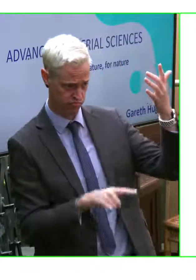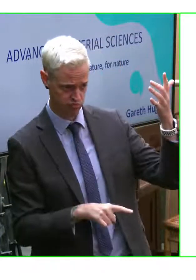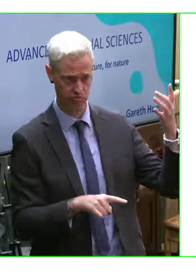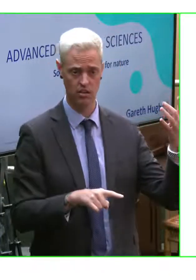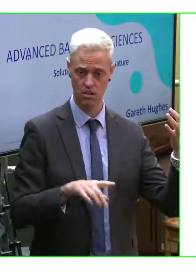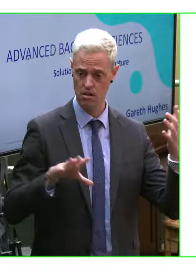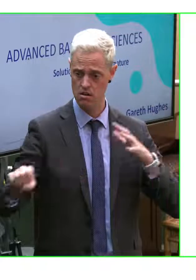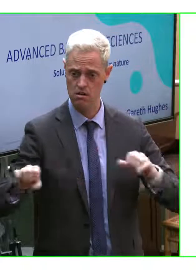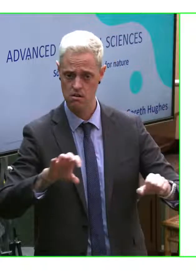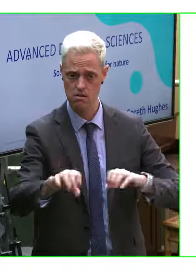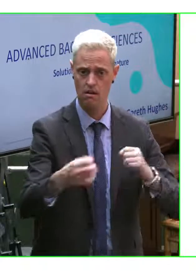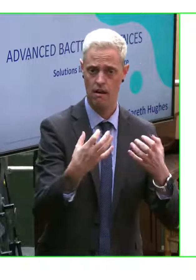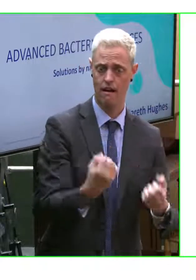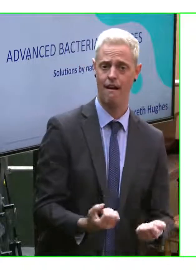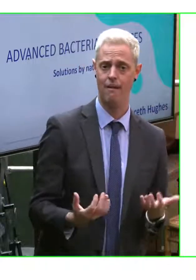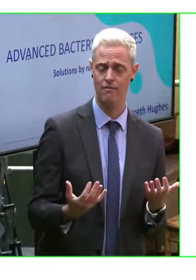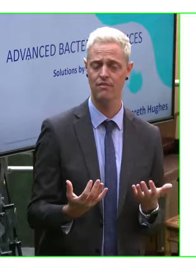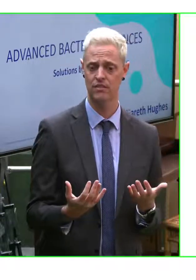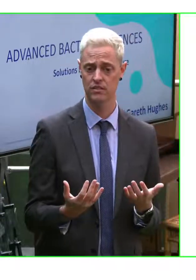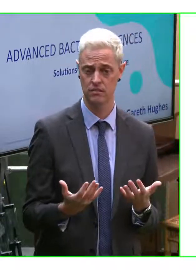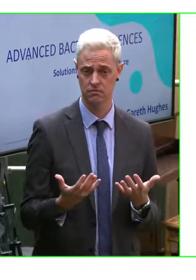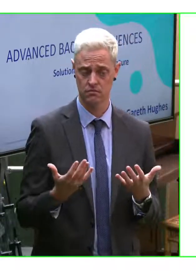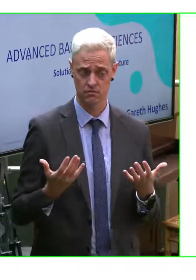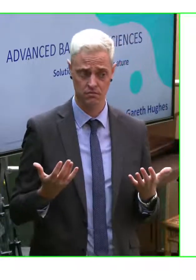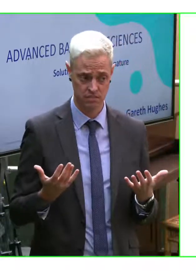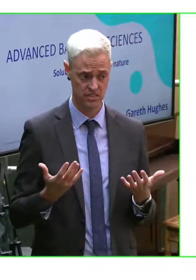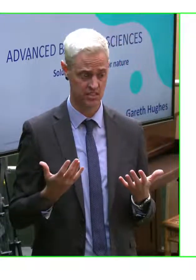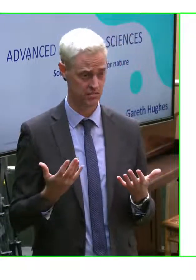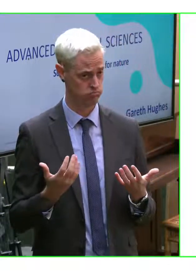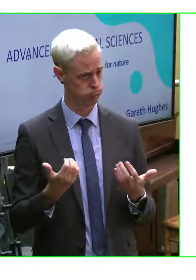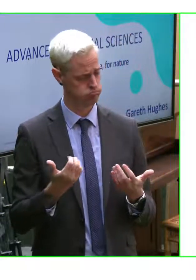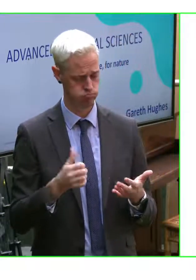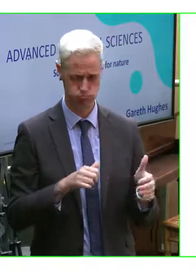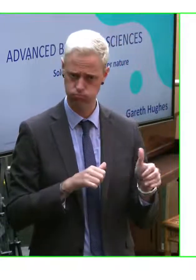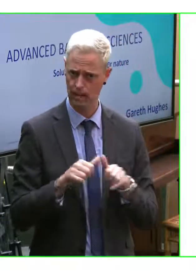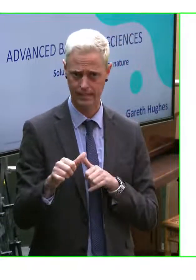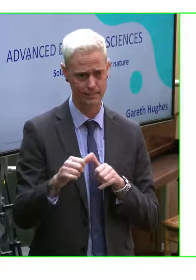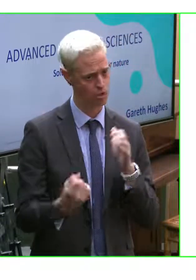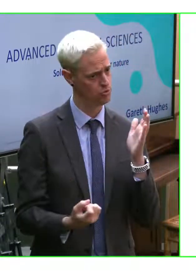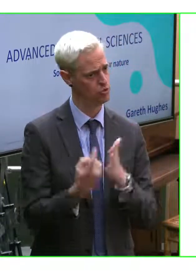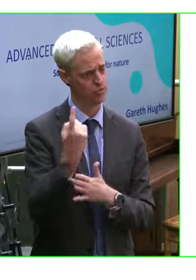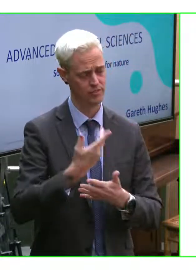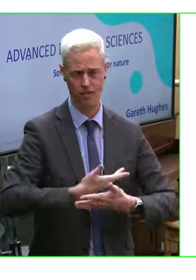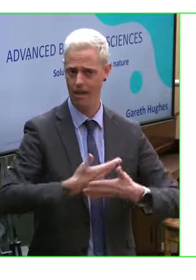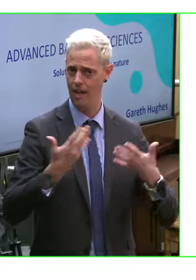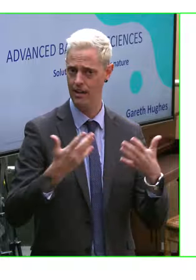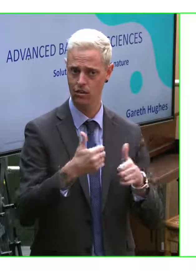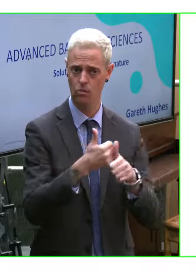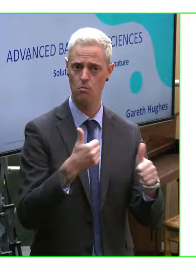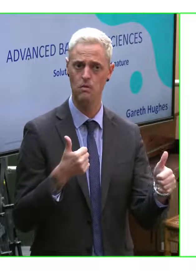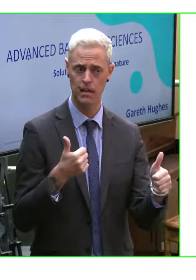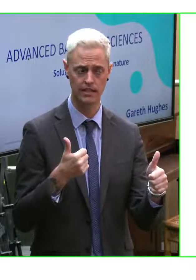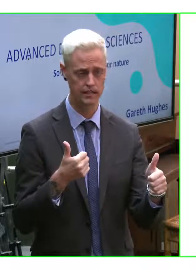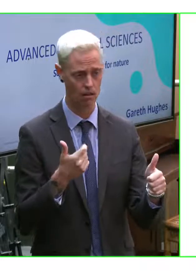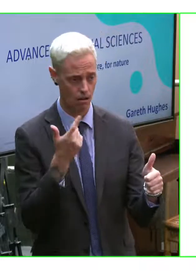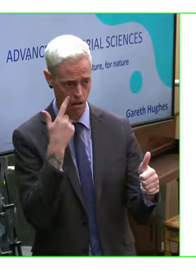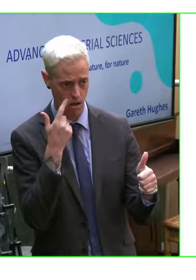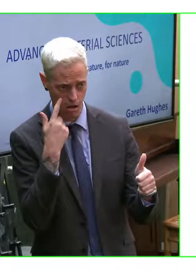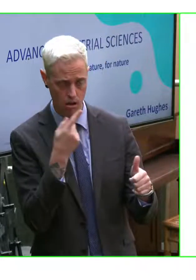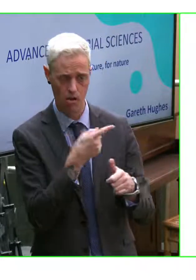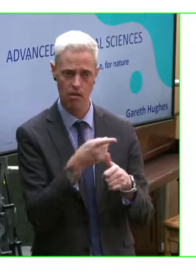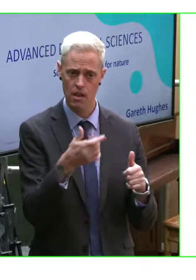for problems. And this is genuinely a no regrets opportunity for all companies who today are